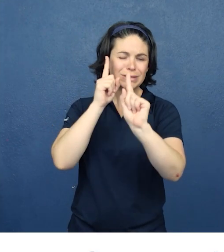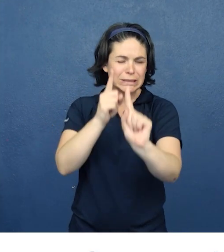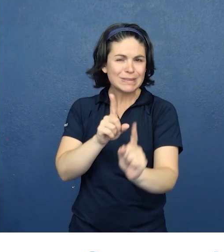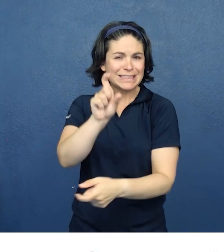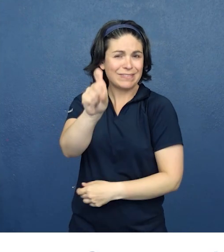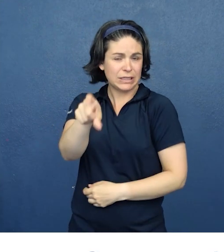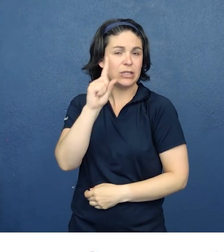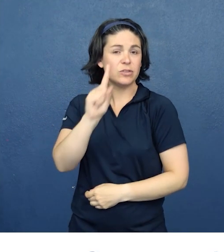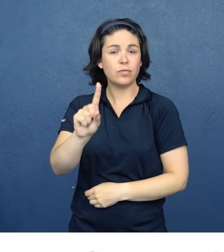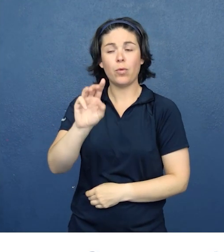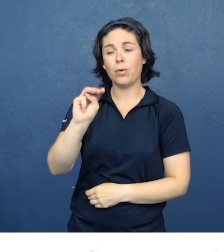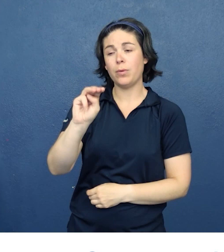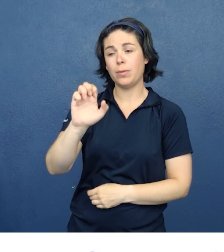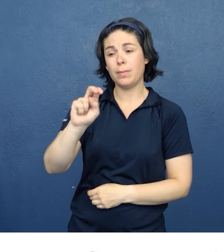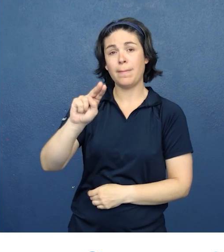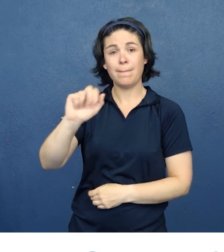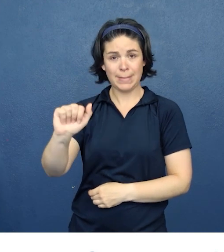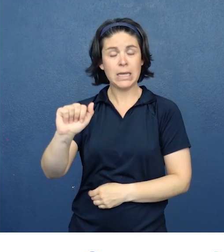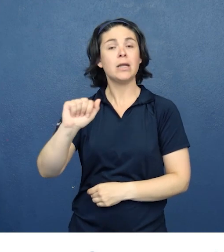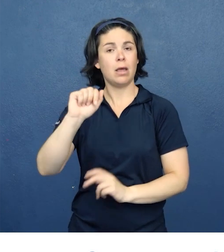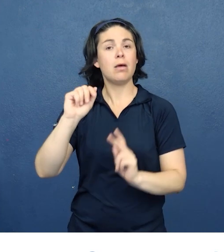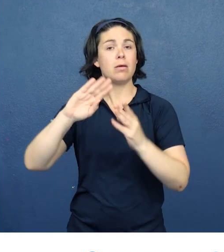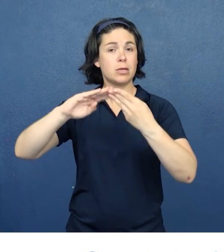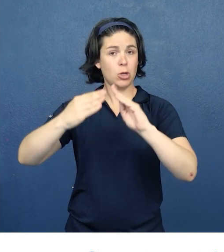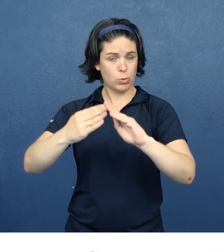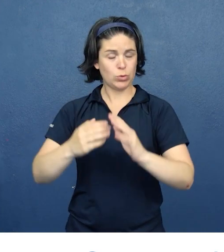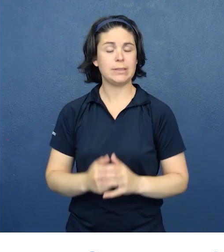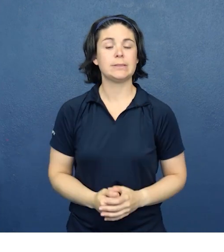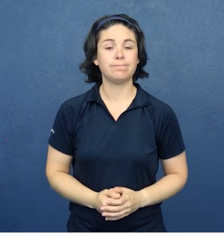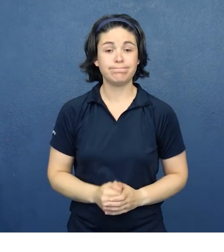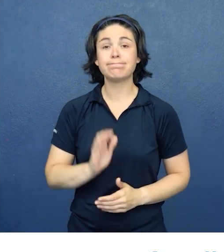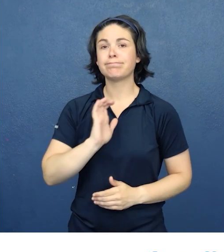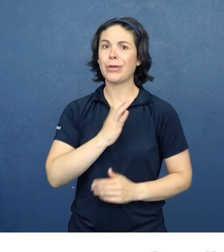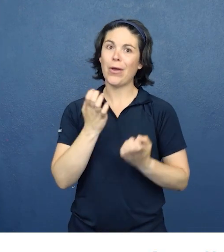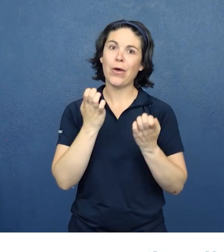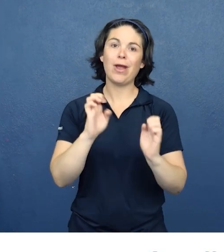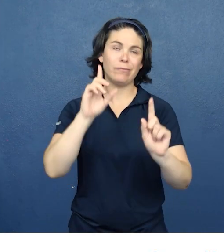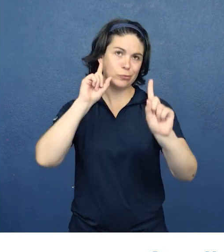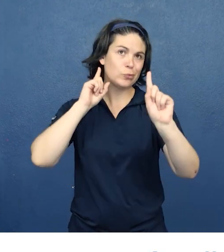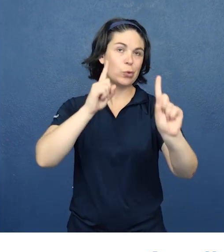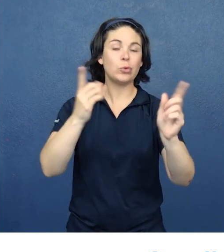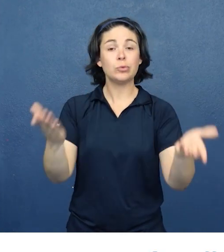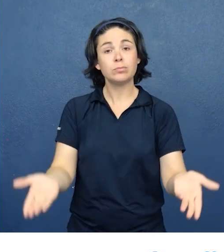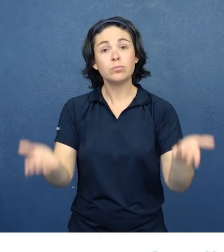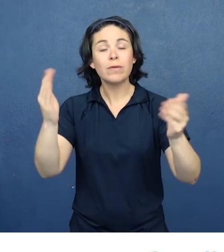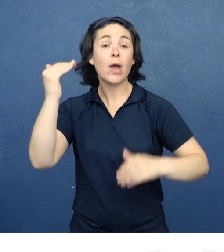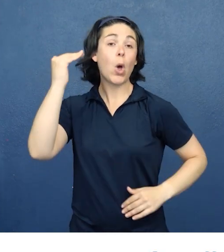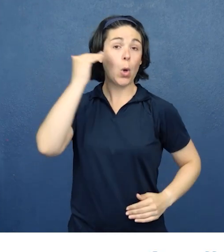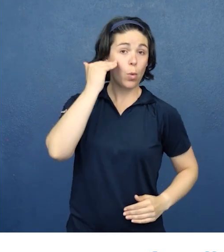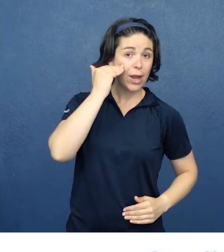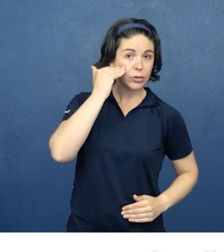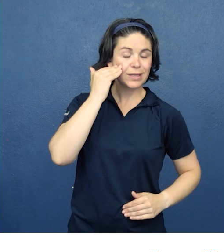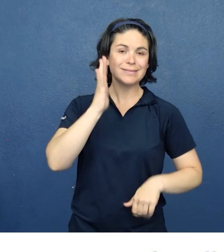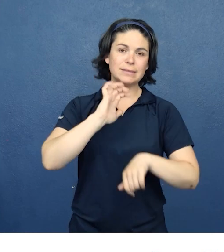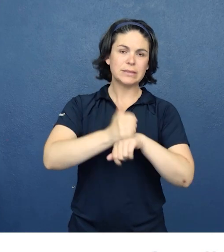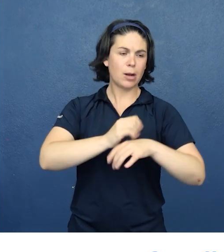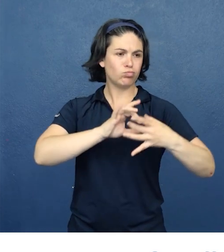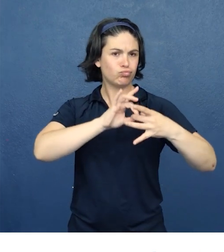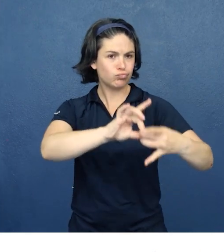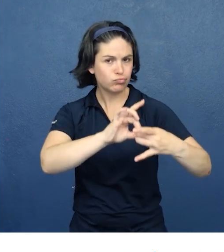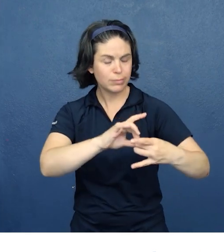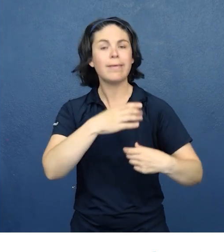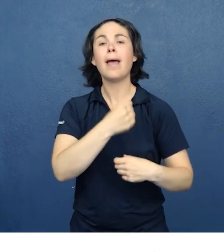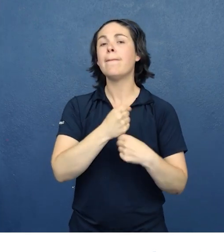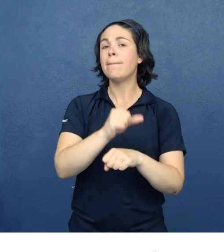needs of the Middle Eastern and North African or MENA communities. Our efforts aim to raise awareness, forge stronger relationships,